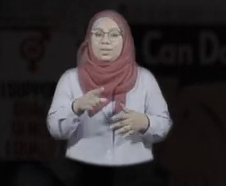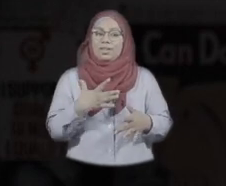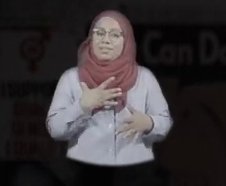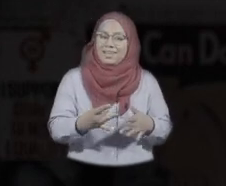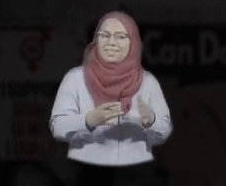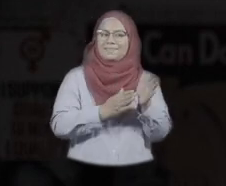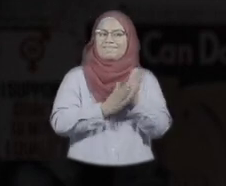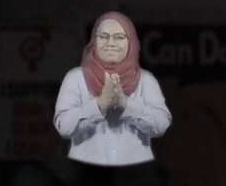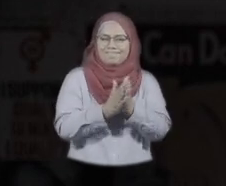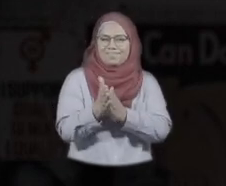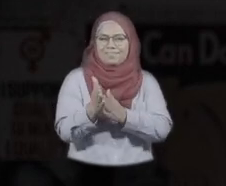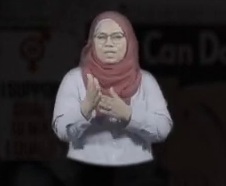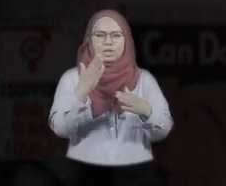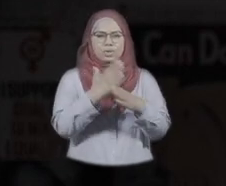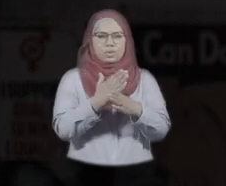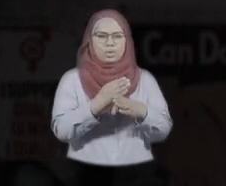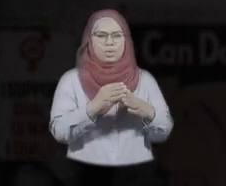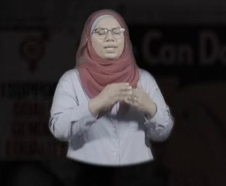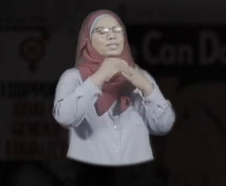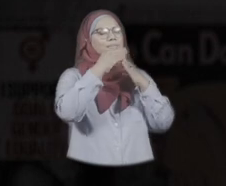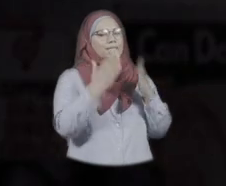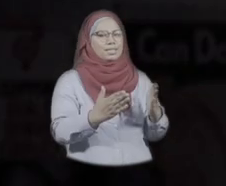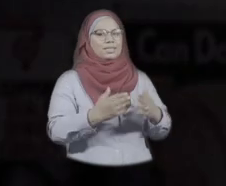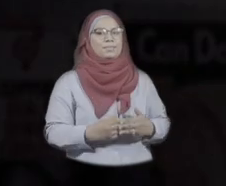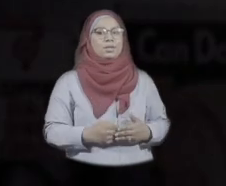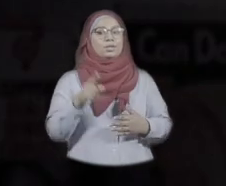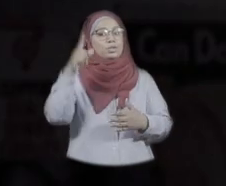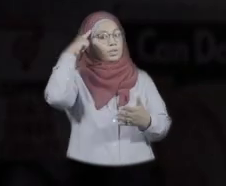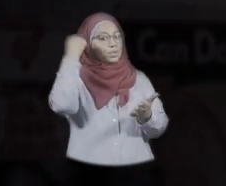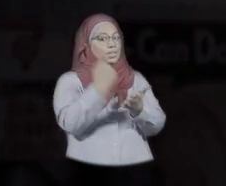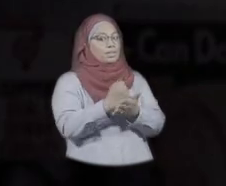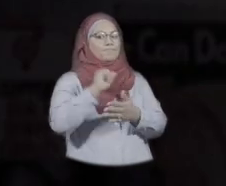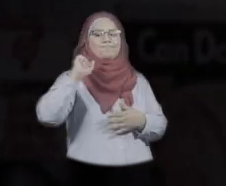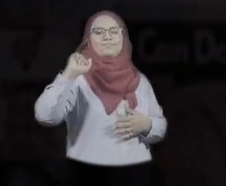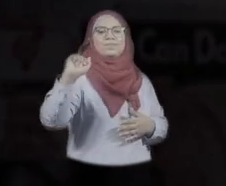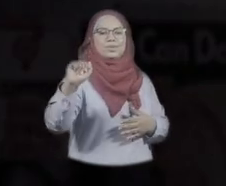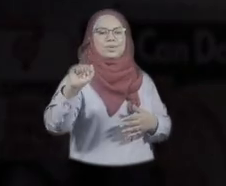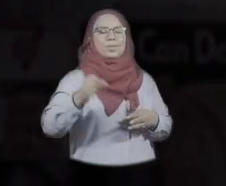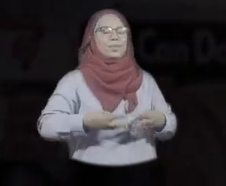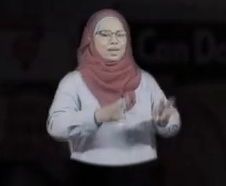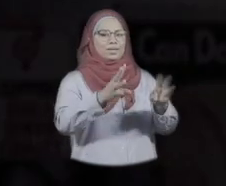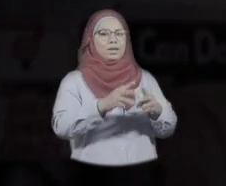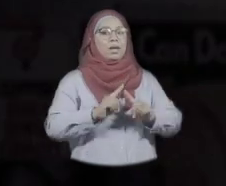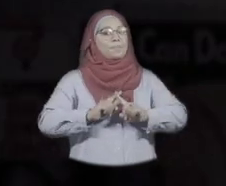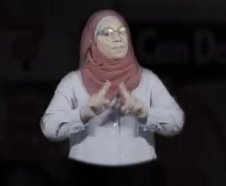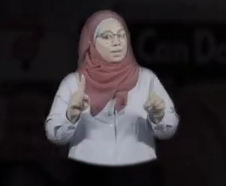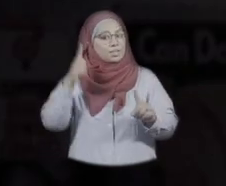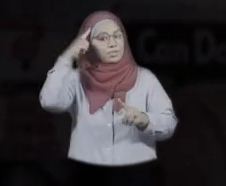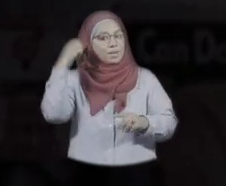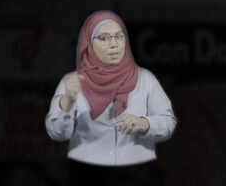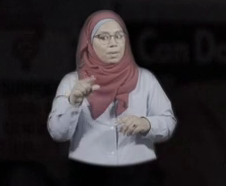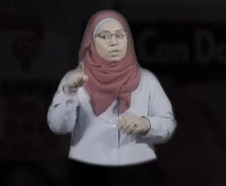passion kurimatidum isne you decide your own fate but make